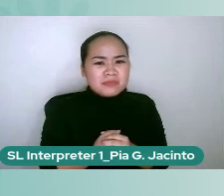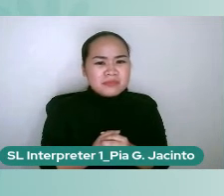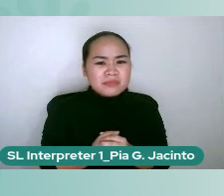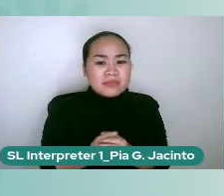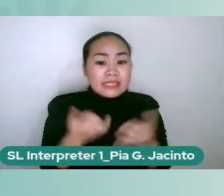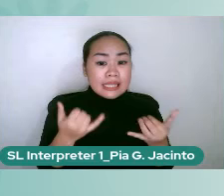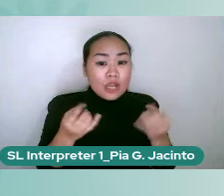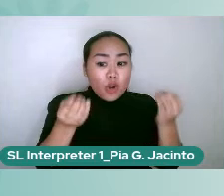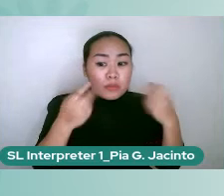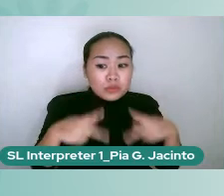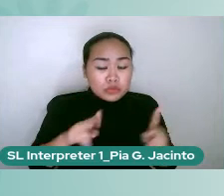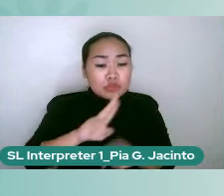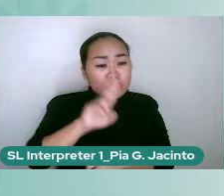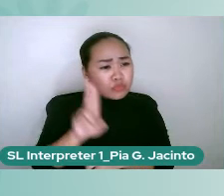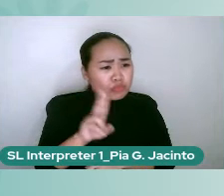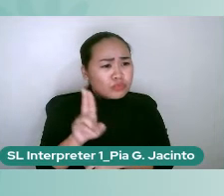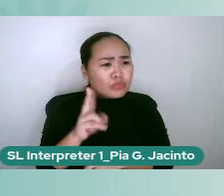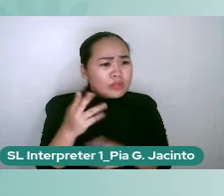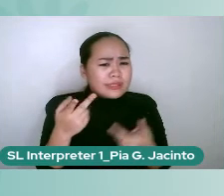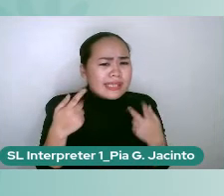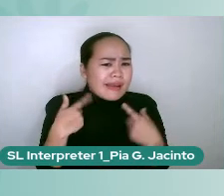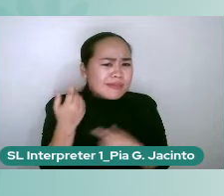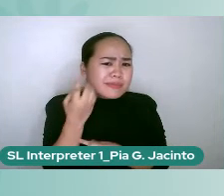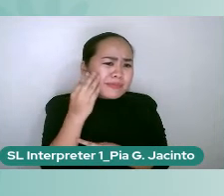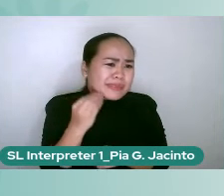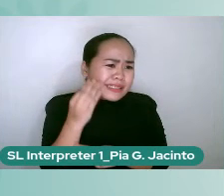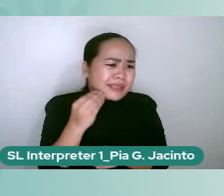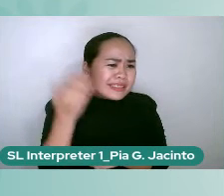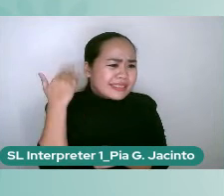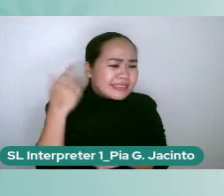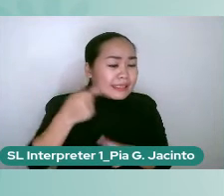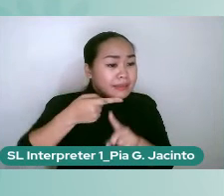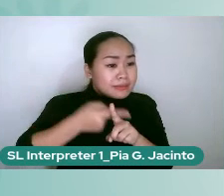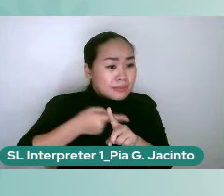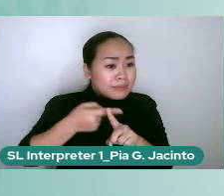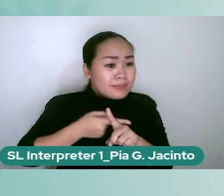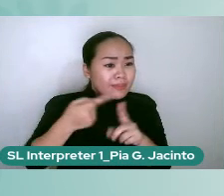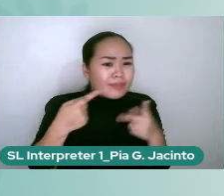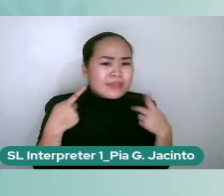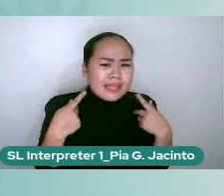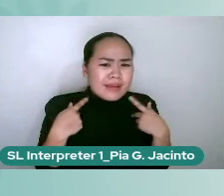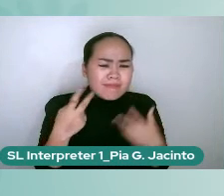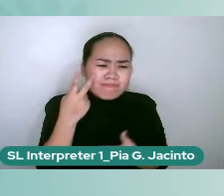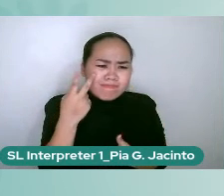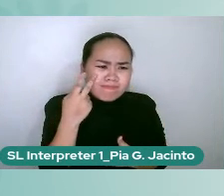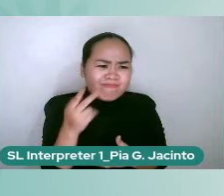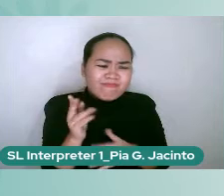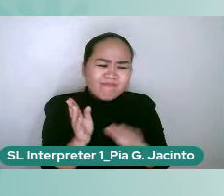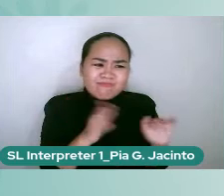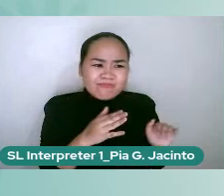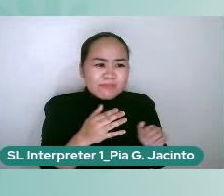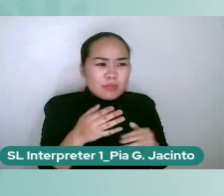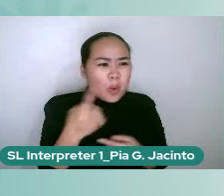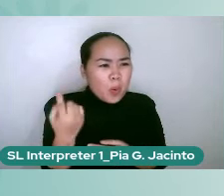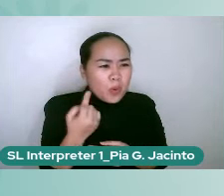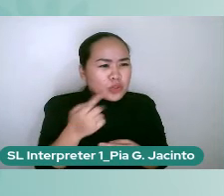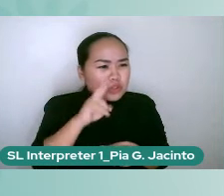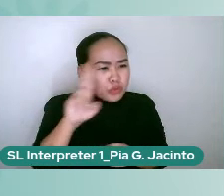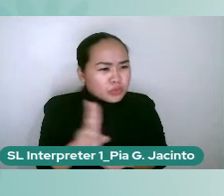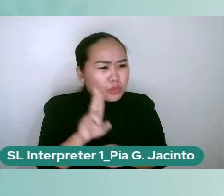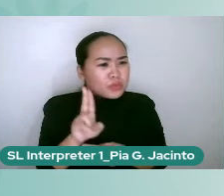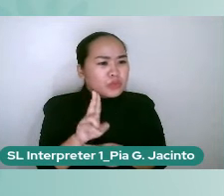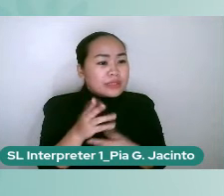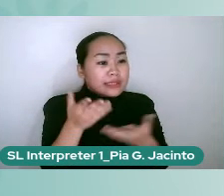leadership. Just again in the past month, we know that a regional action plan has been specified. A draft strategic framework is in